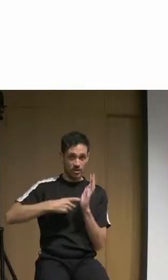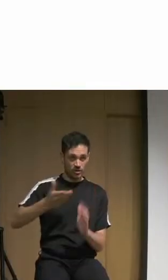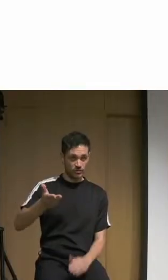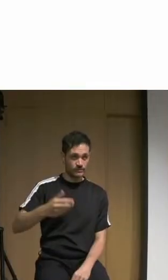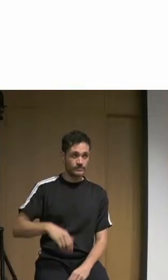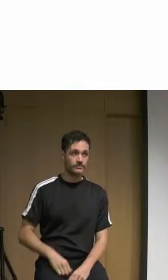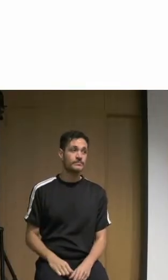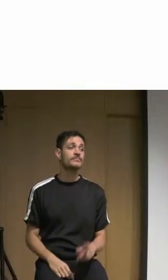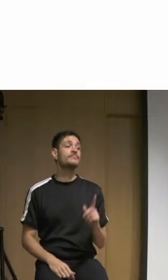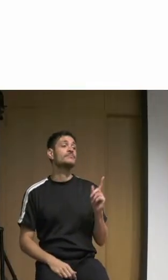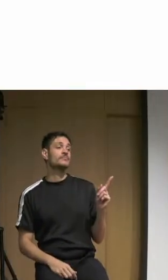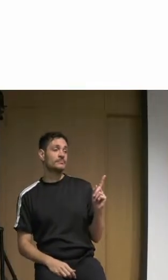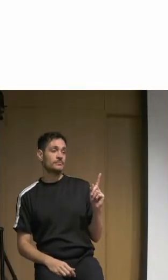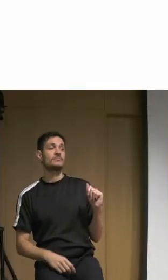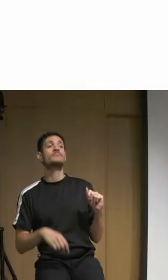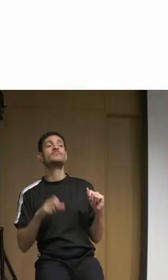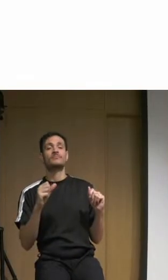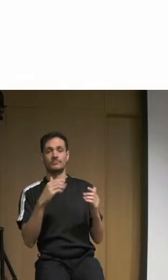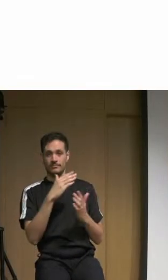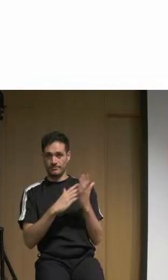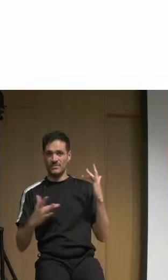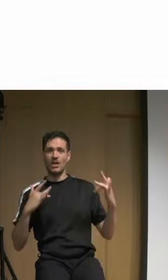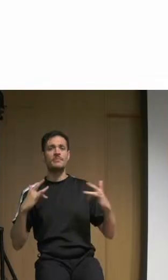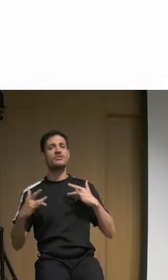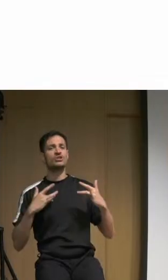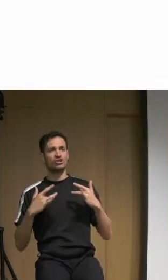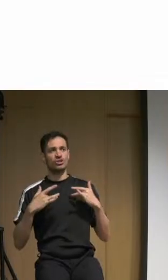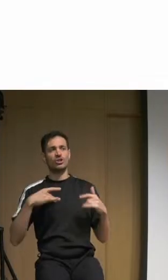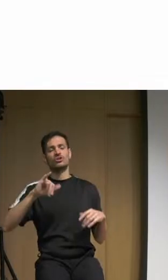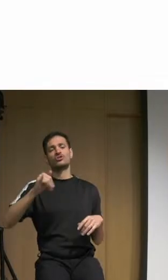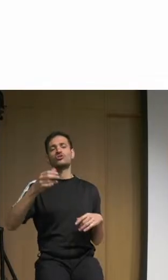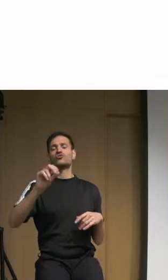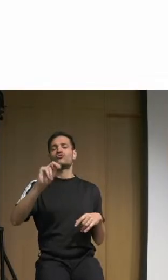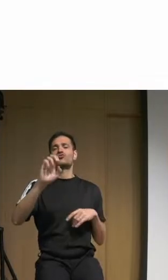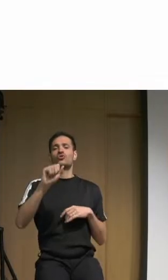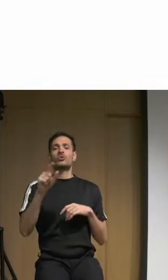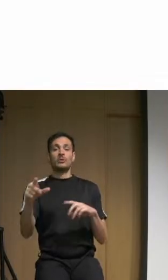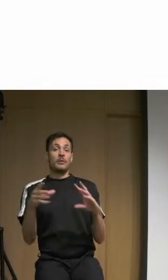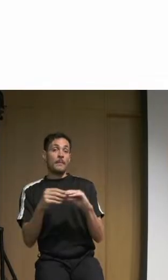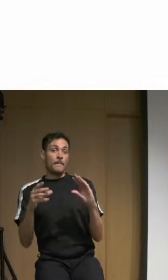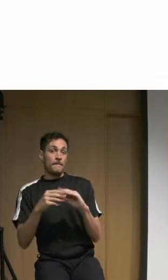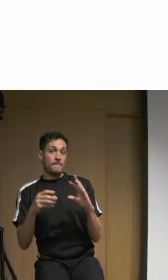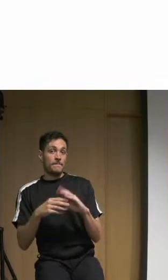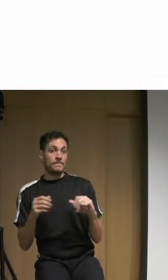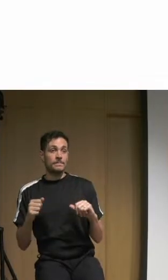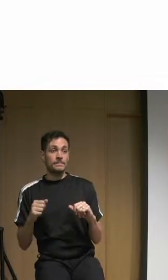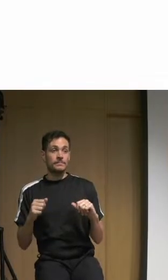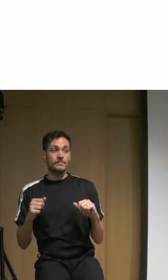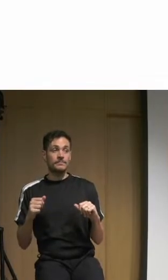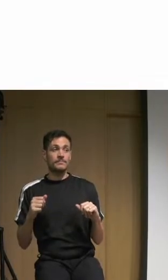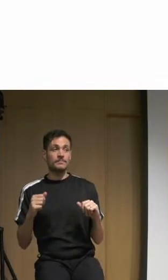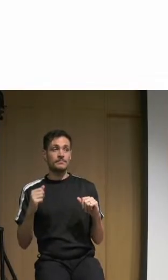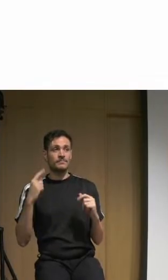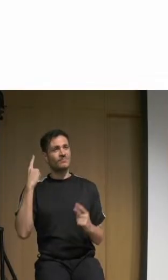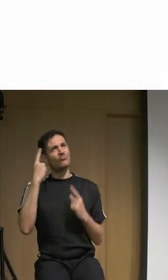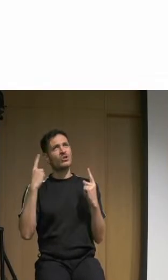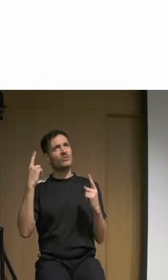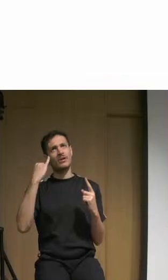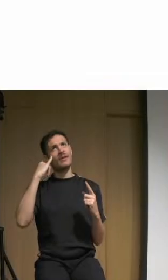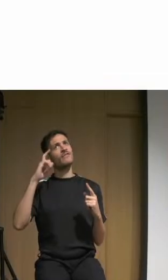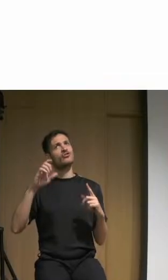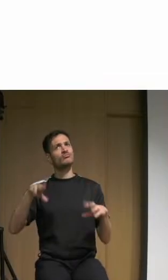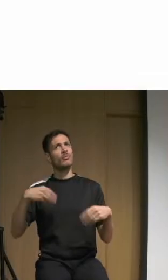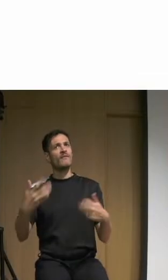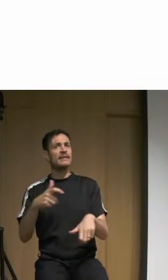In light of the concerns raised by Commissioner Jones-Austin, query whether we should also give some time, either at